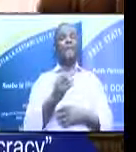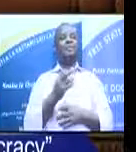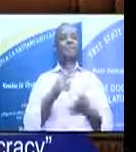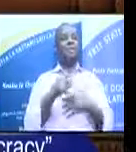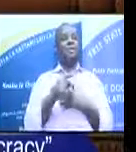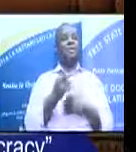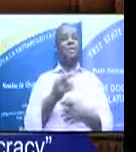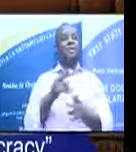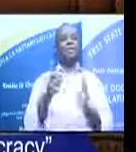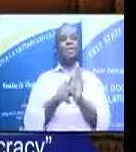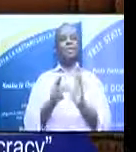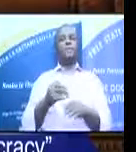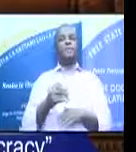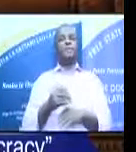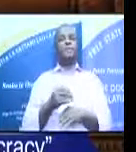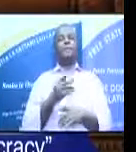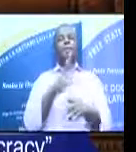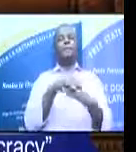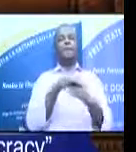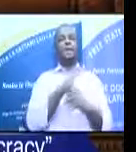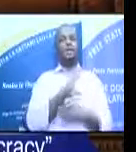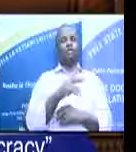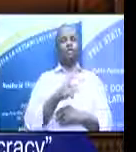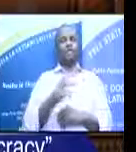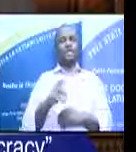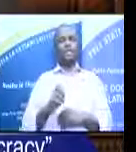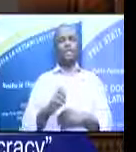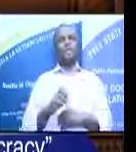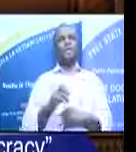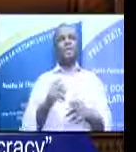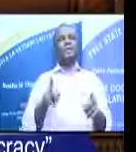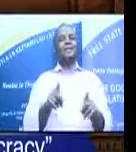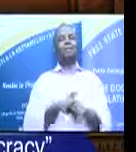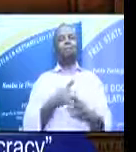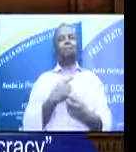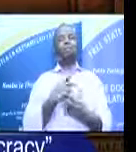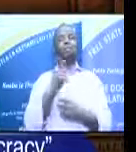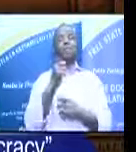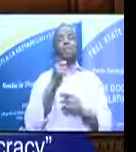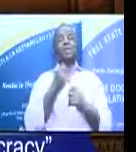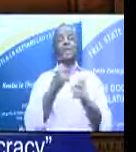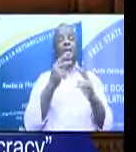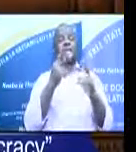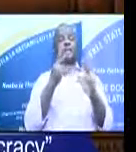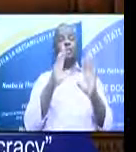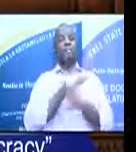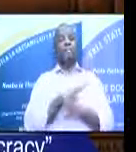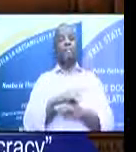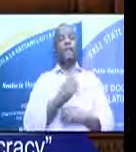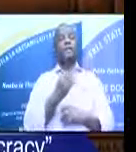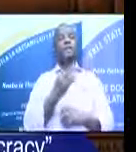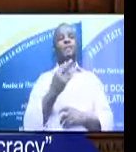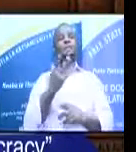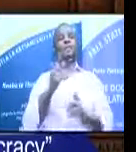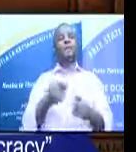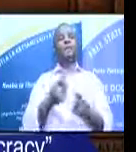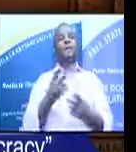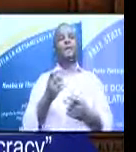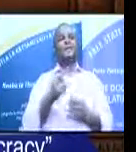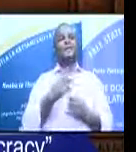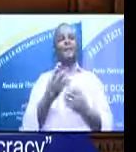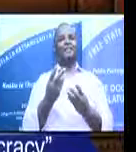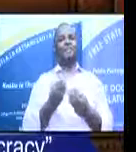any policy, Honorable Claude. It's like shooting in the dark. You've got to be guided by